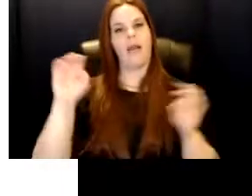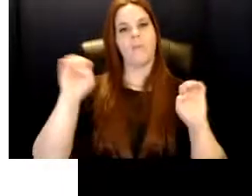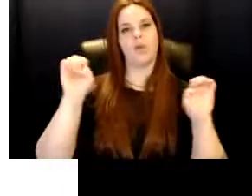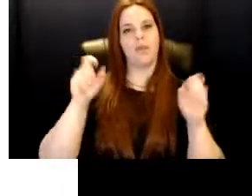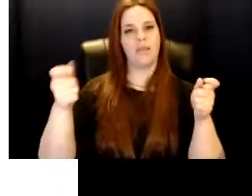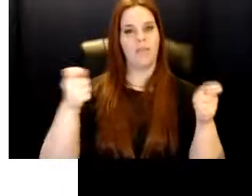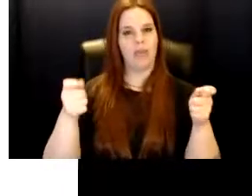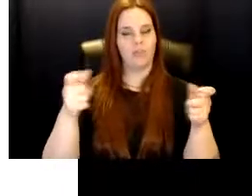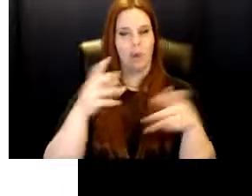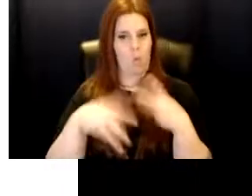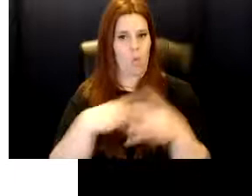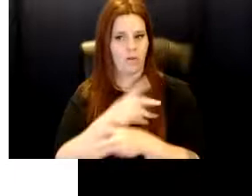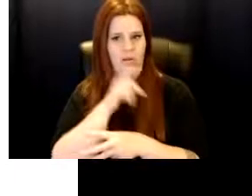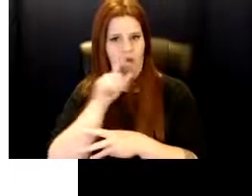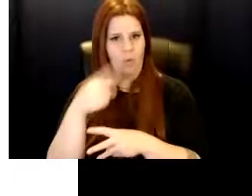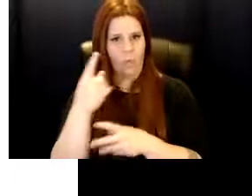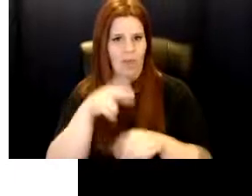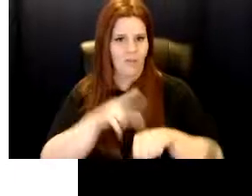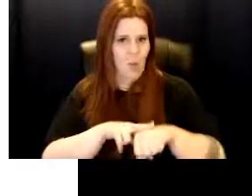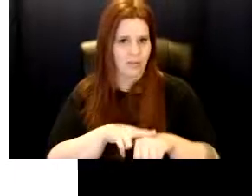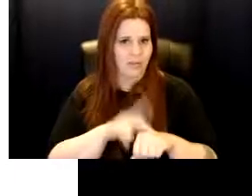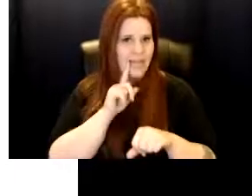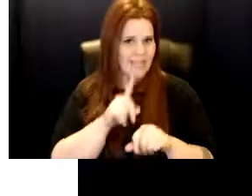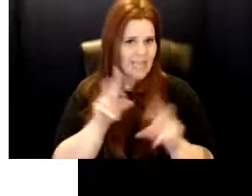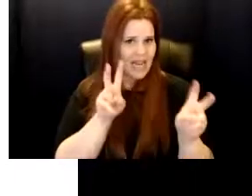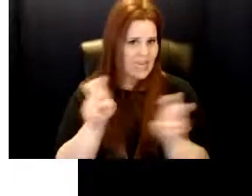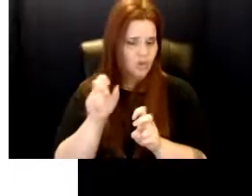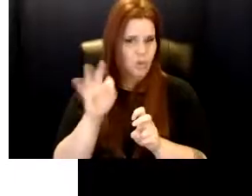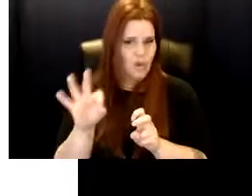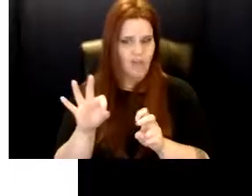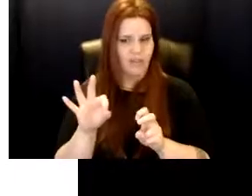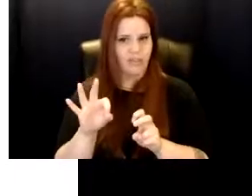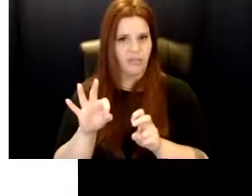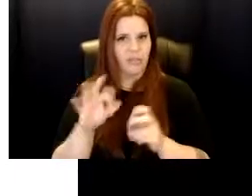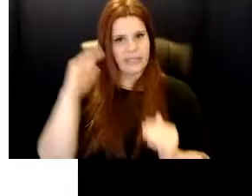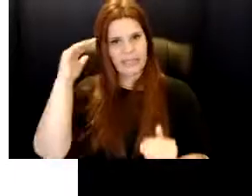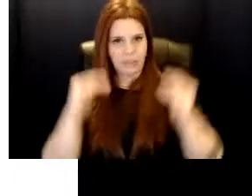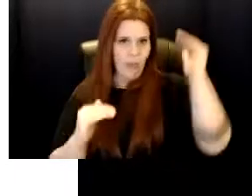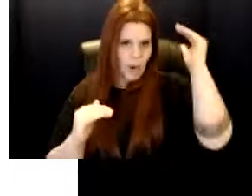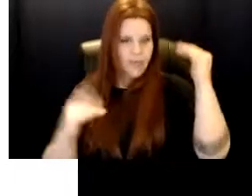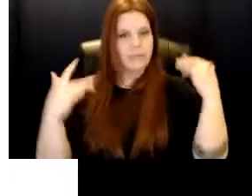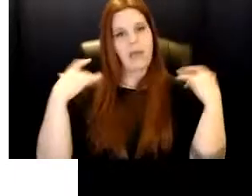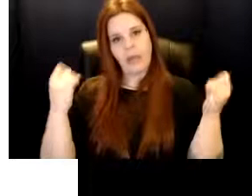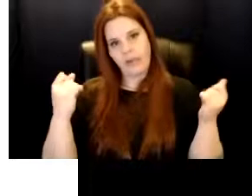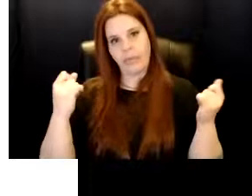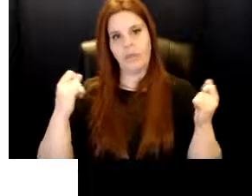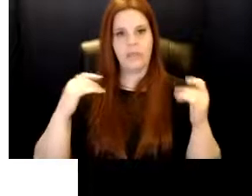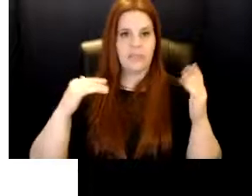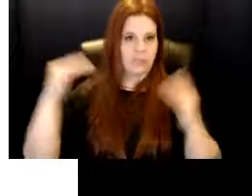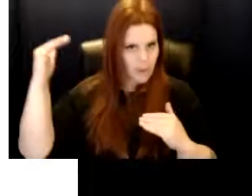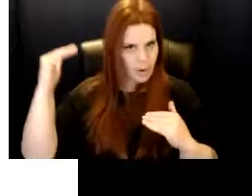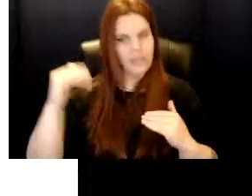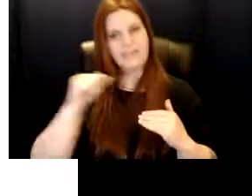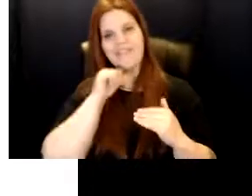management world. And not only, of course, is it an issue of disparities, health disparities, inequities